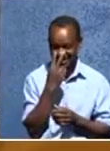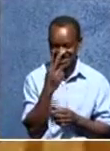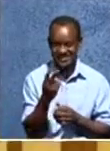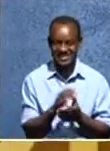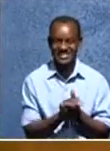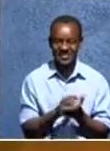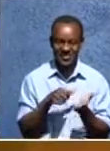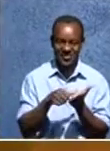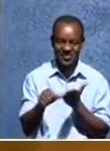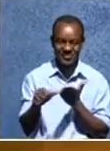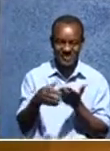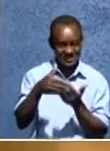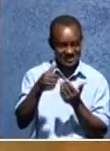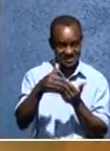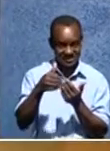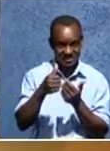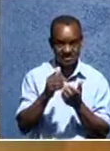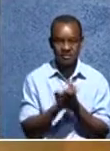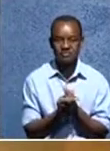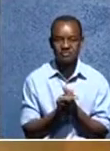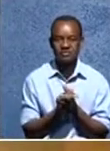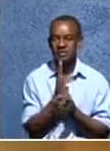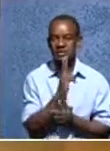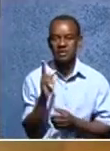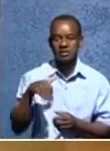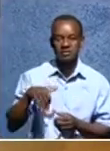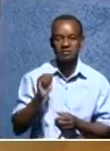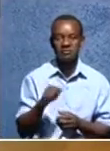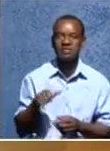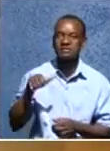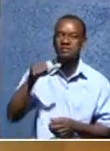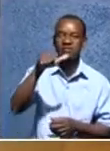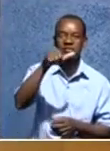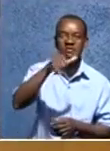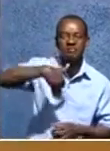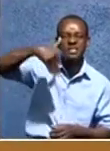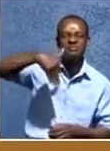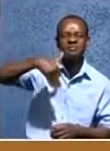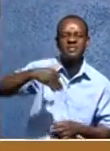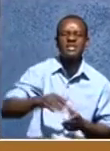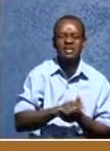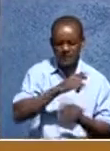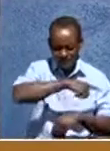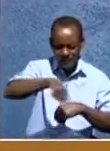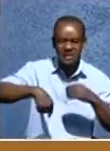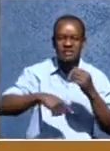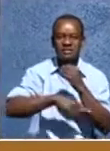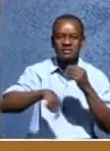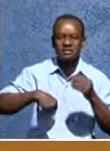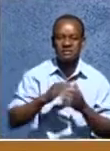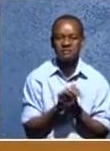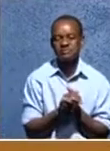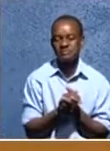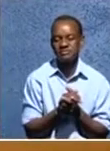prices are coming down. To enable us as Namibians to travel within our own country. Currently, our people locally, I mean, they don't have an interest